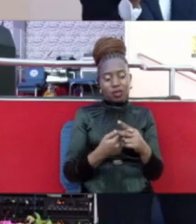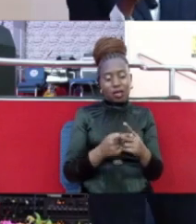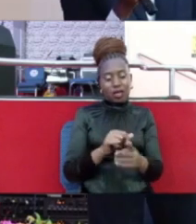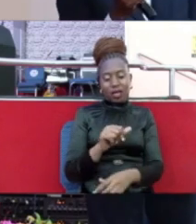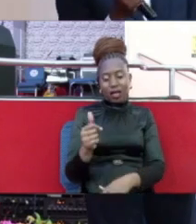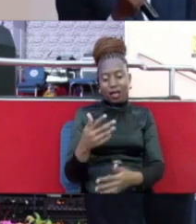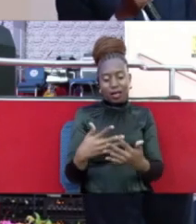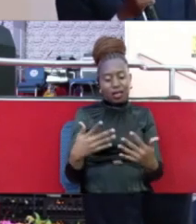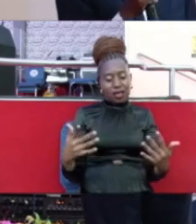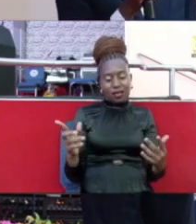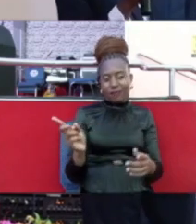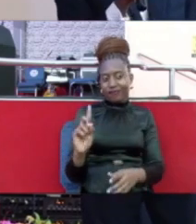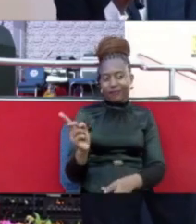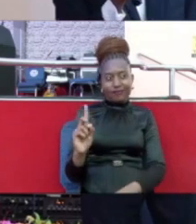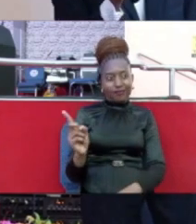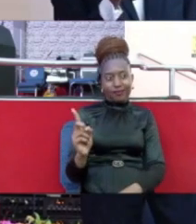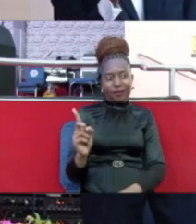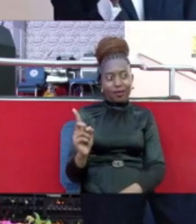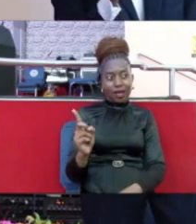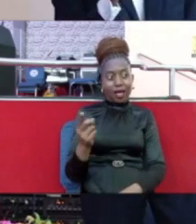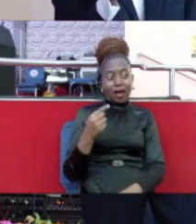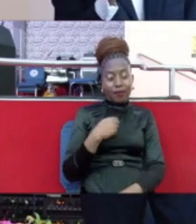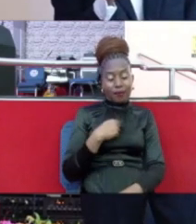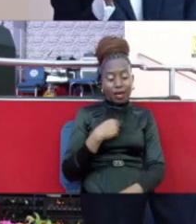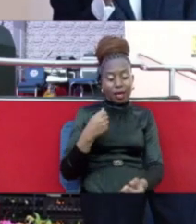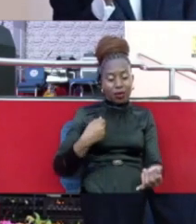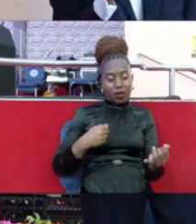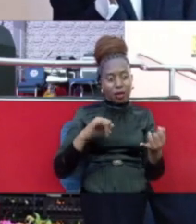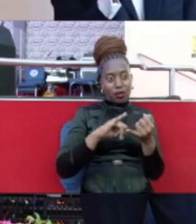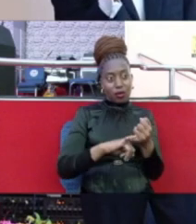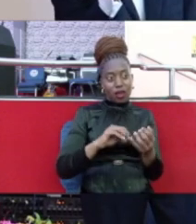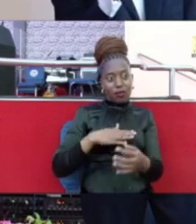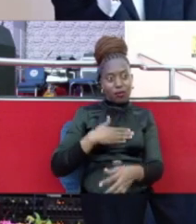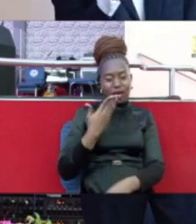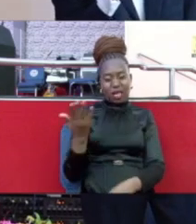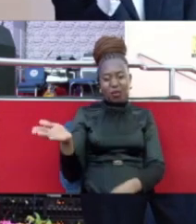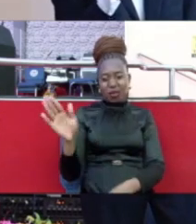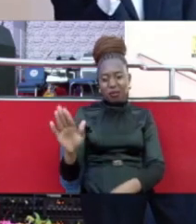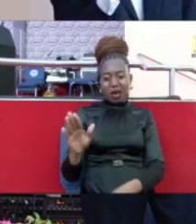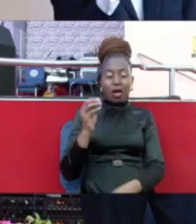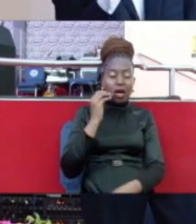Rhonda and I went home during COVID because nothing was moving.